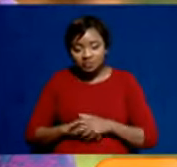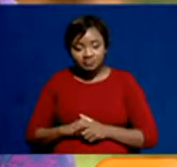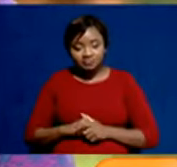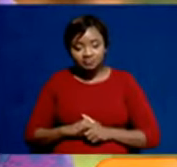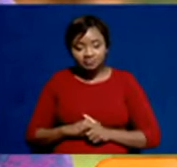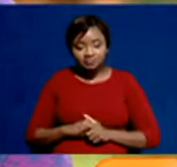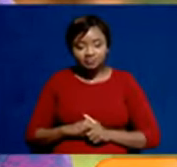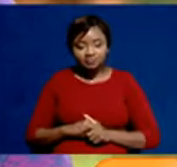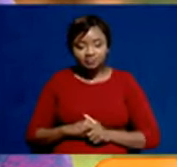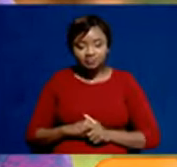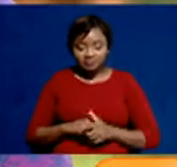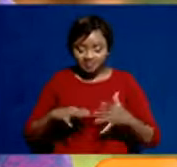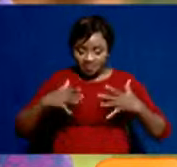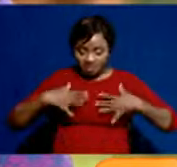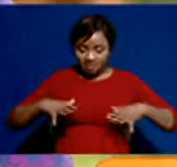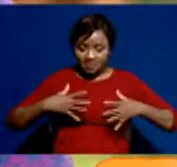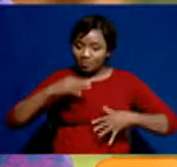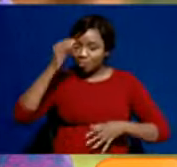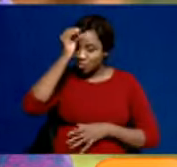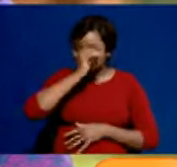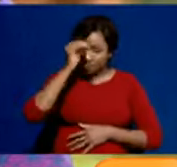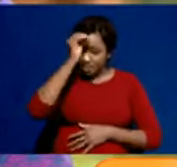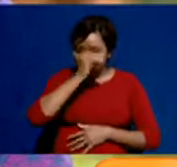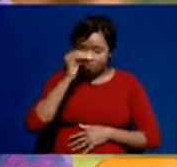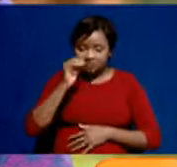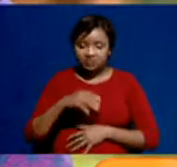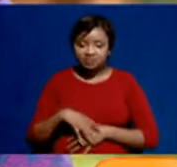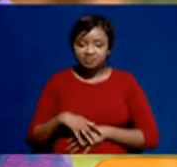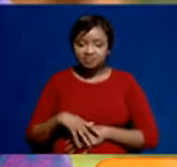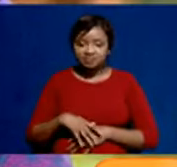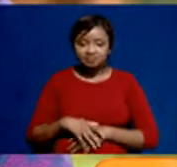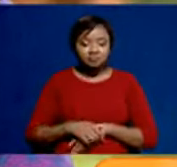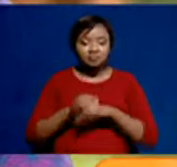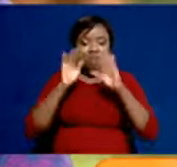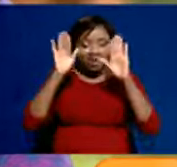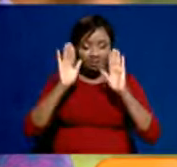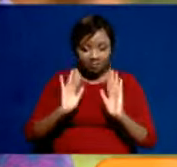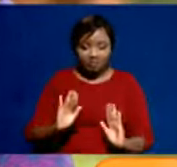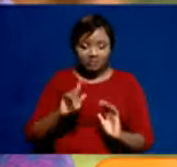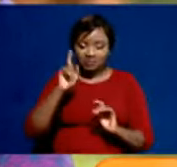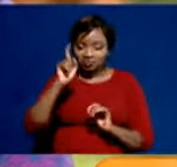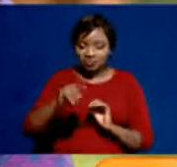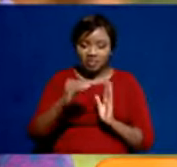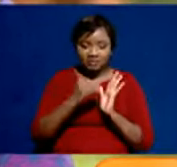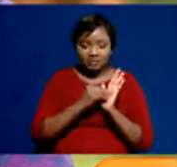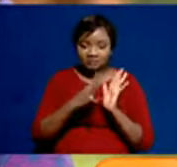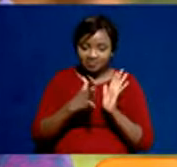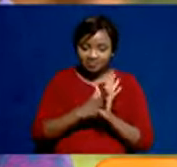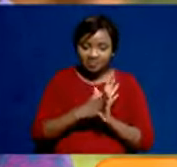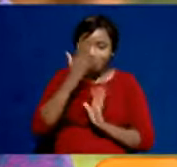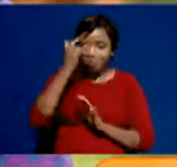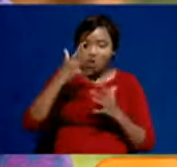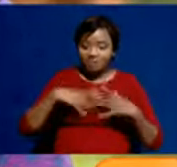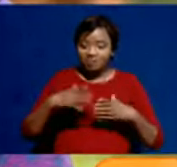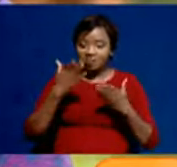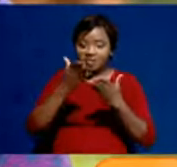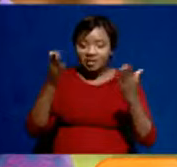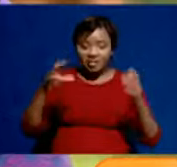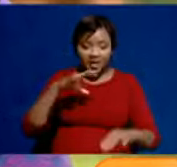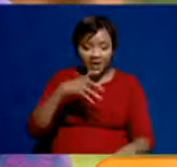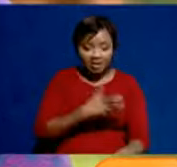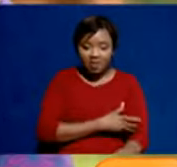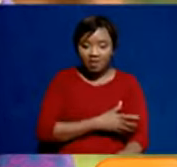Is that people's views do matter and do count. Because those in power are in power